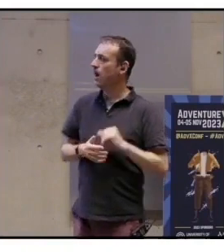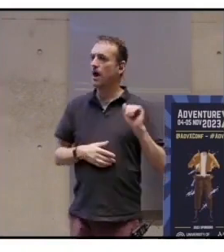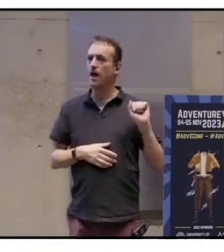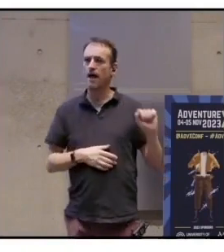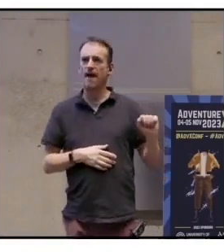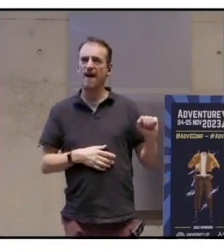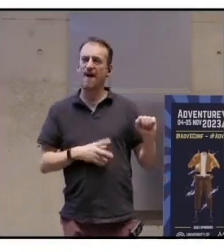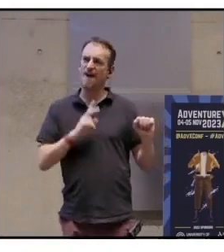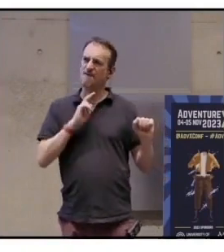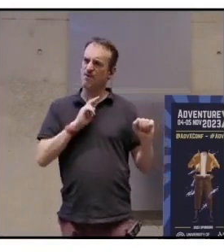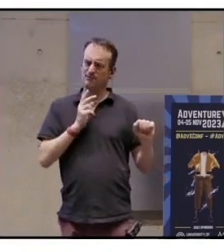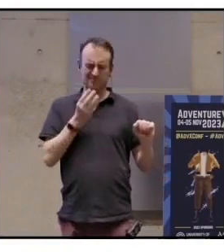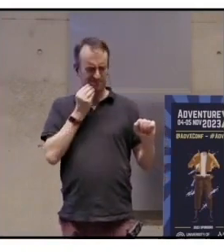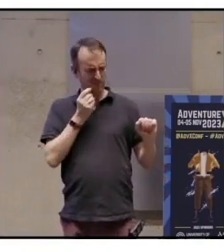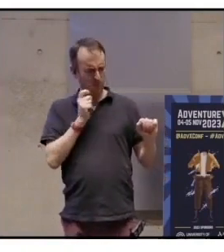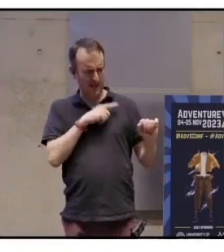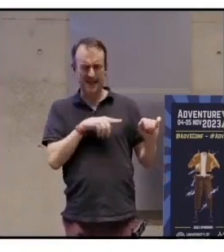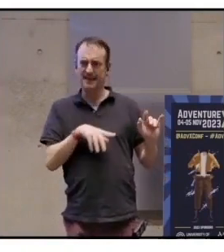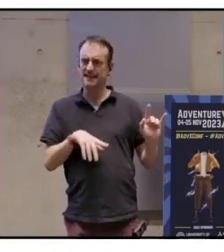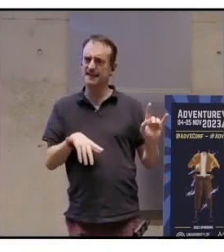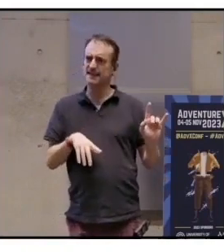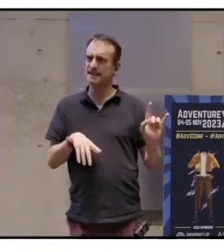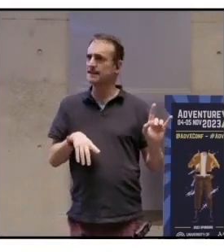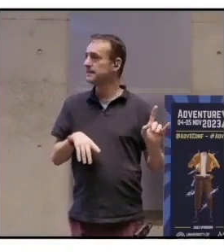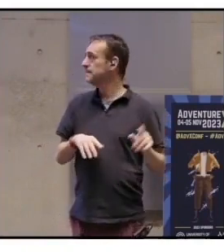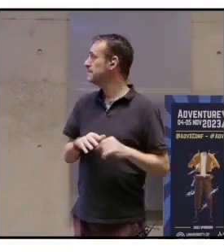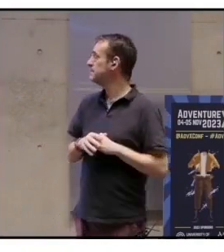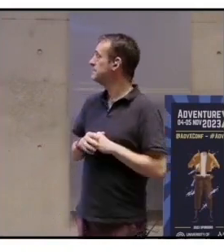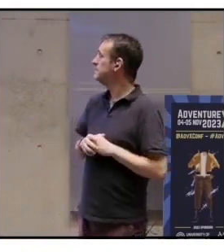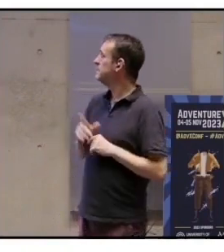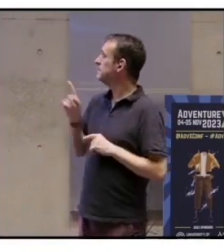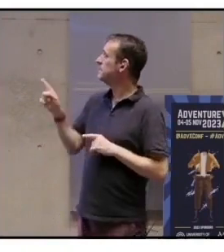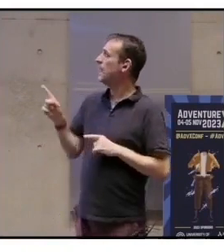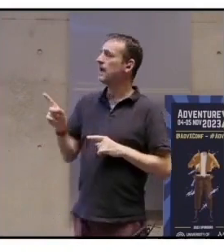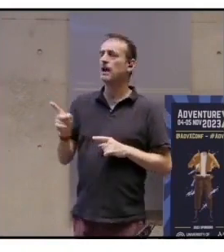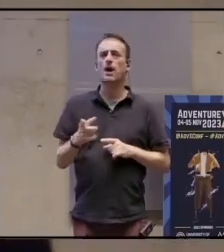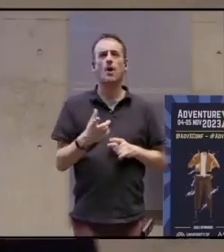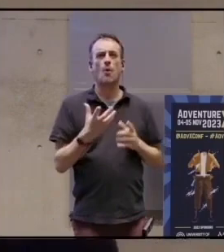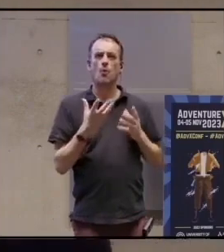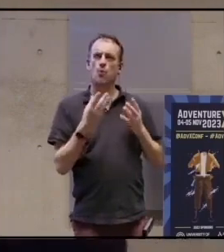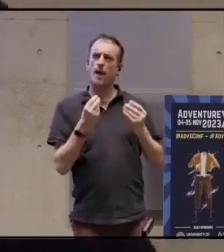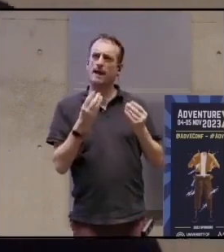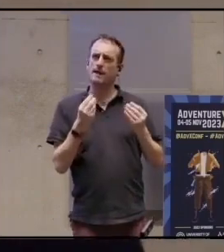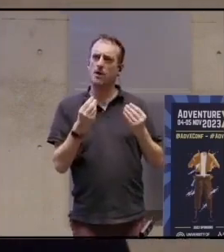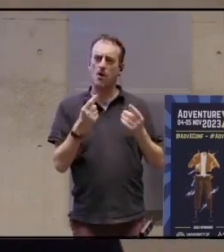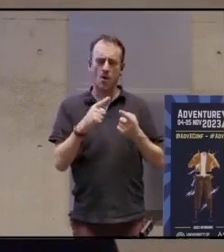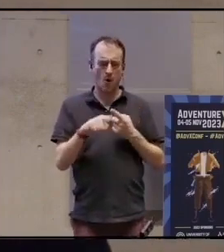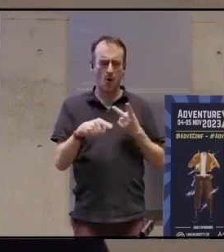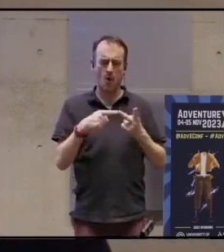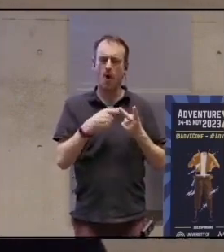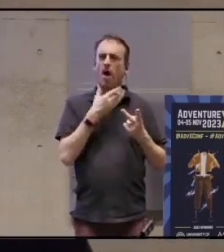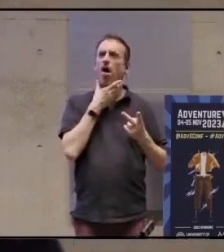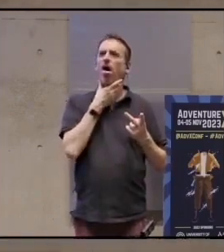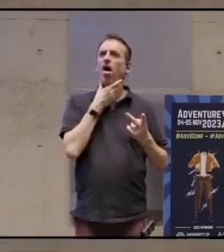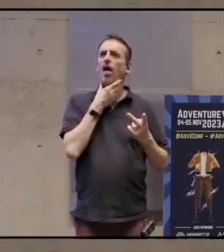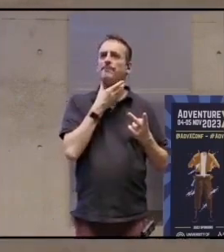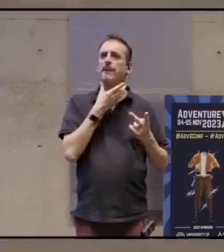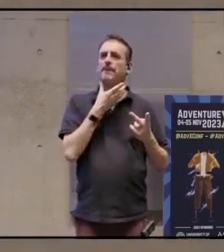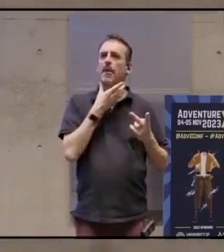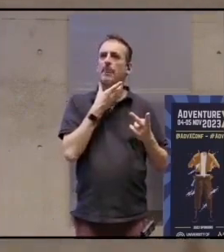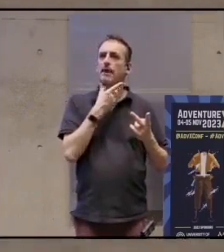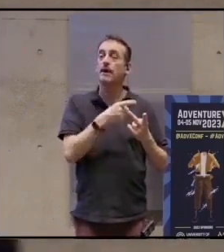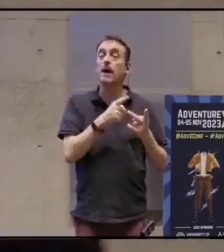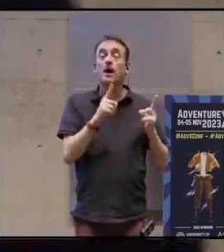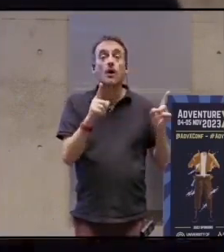weird. Wet noises and phlegm sound appalling if you are on high